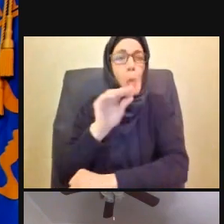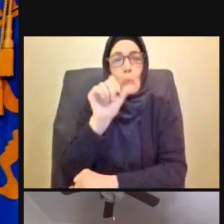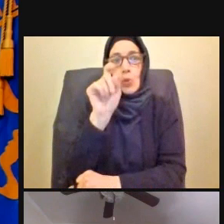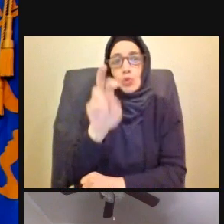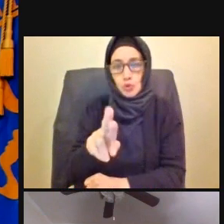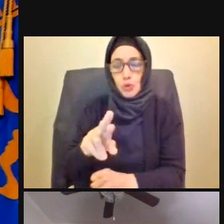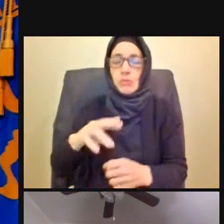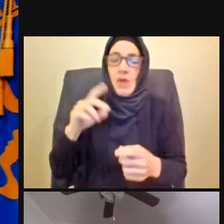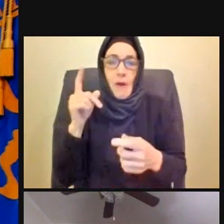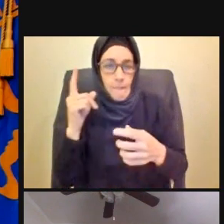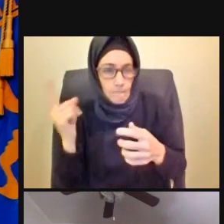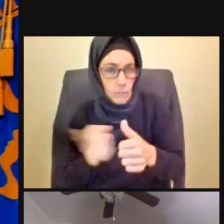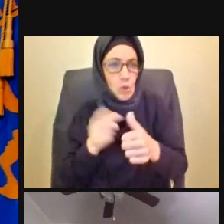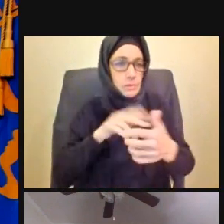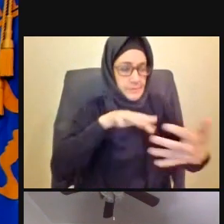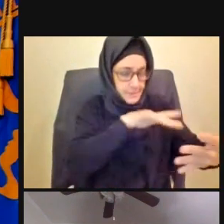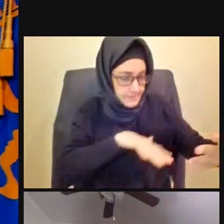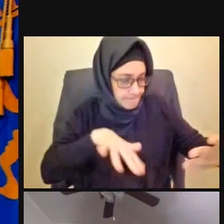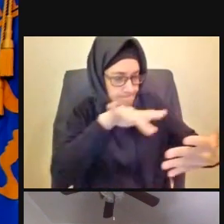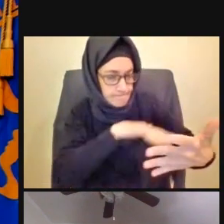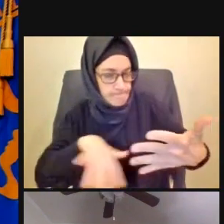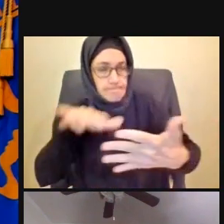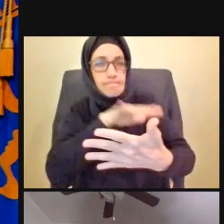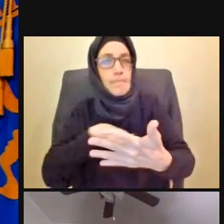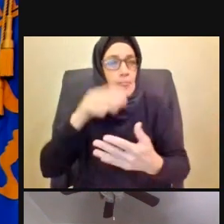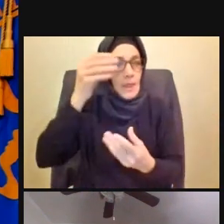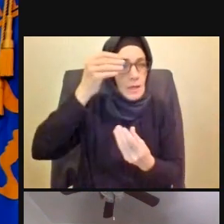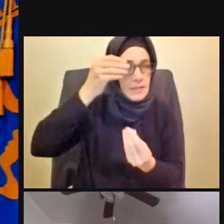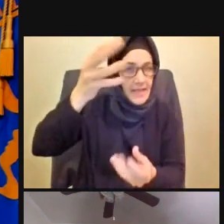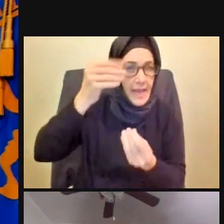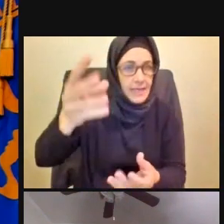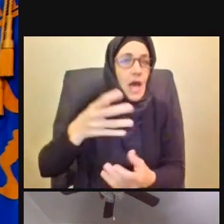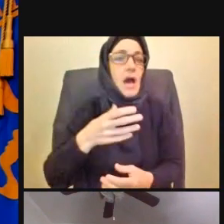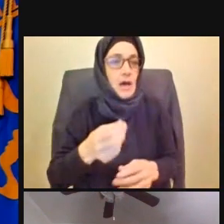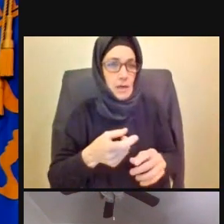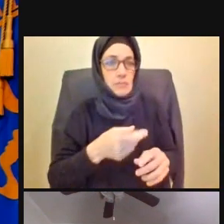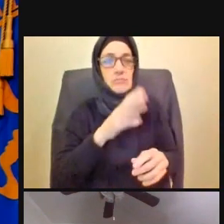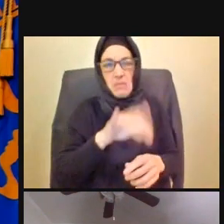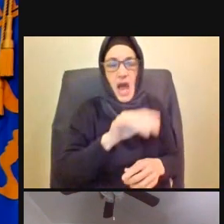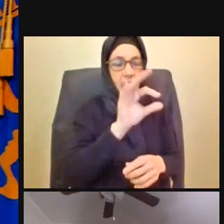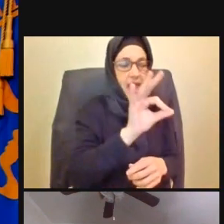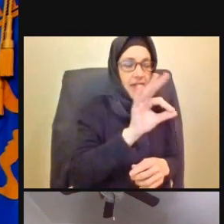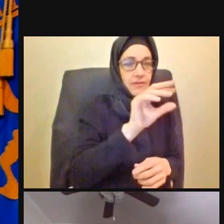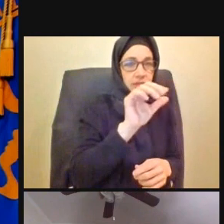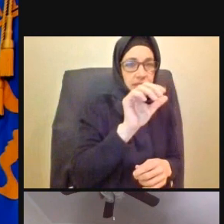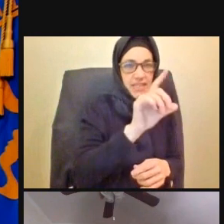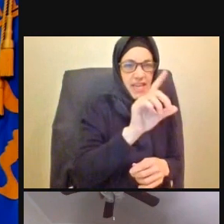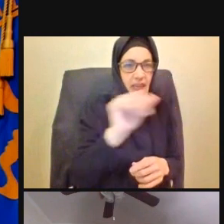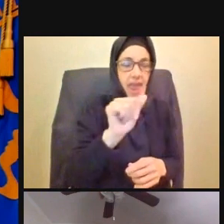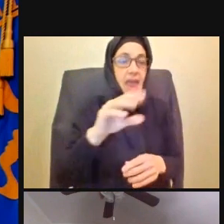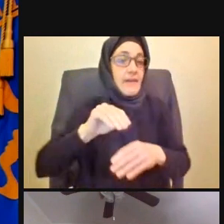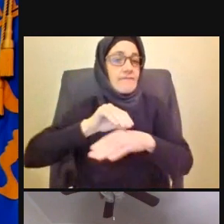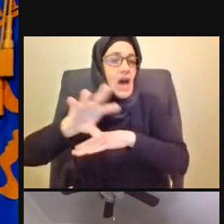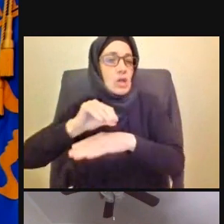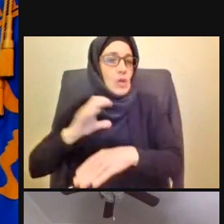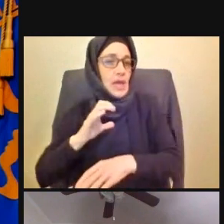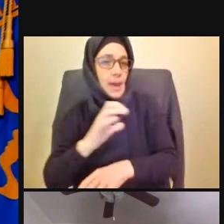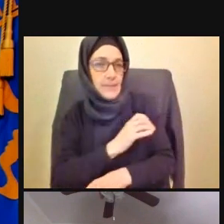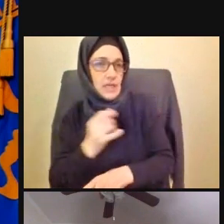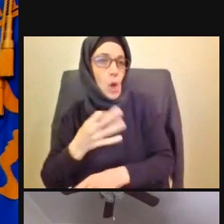at by the FDA and the Advisory Committee on Immunization Practices makes a recommendation to the